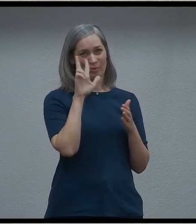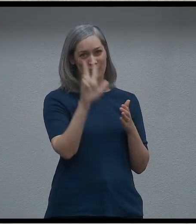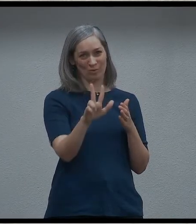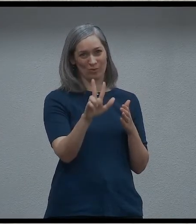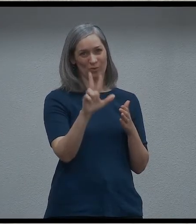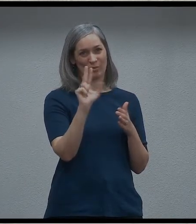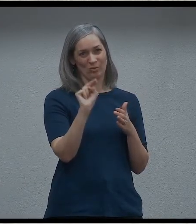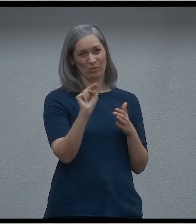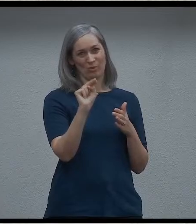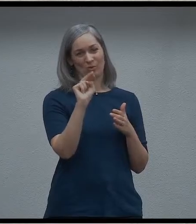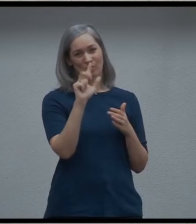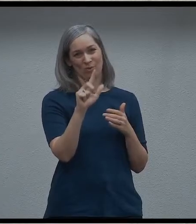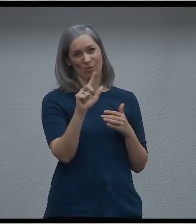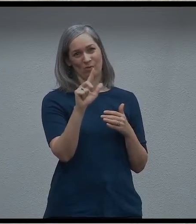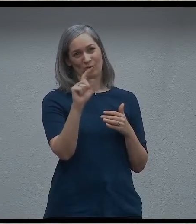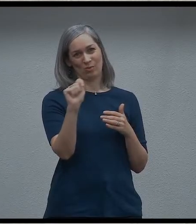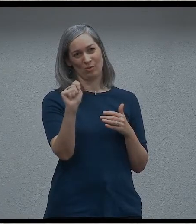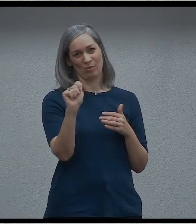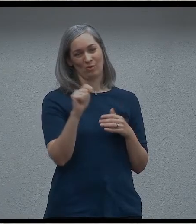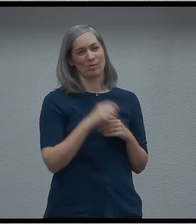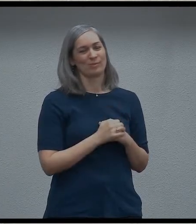Translation.